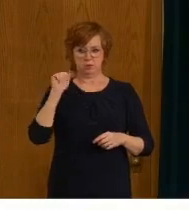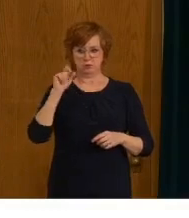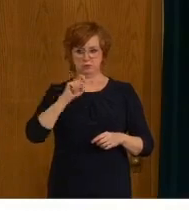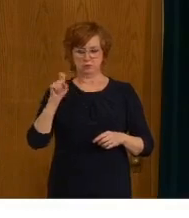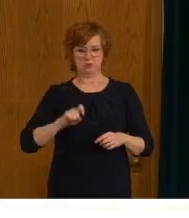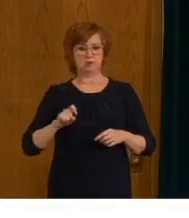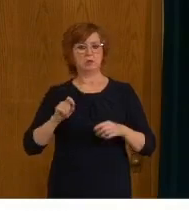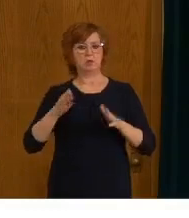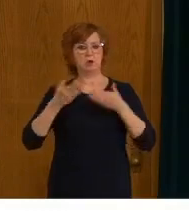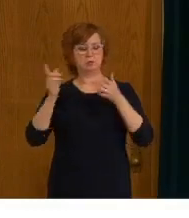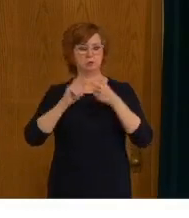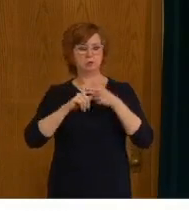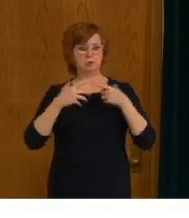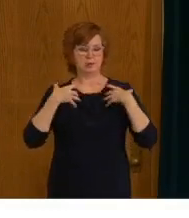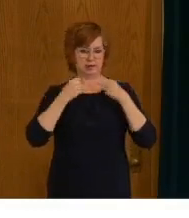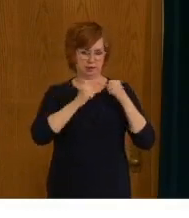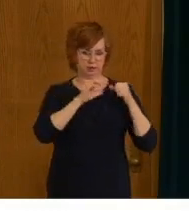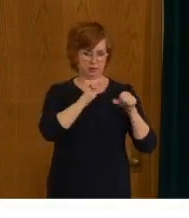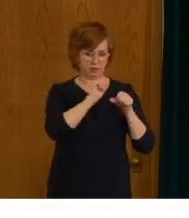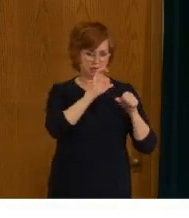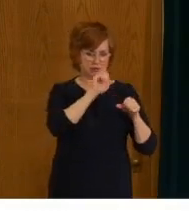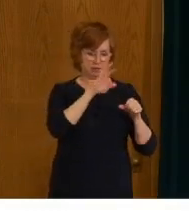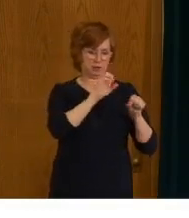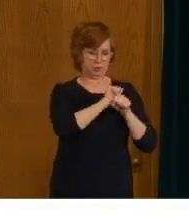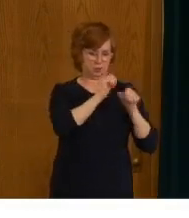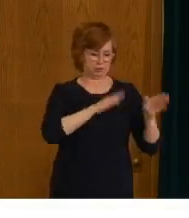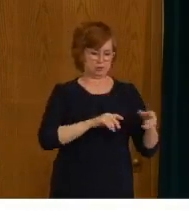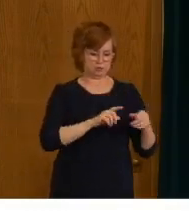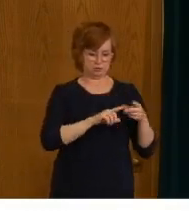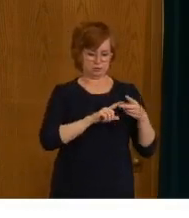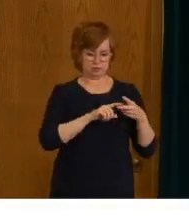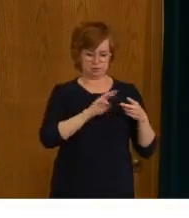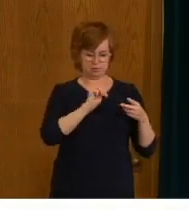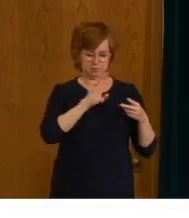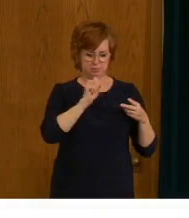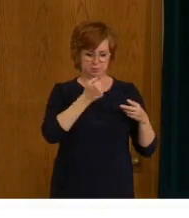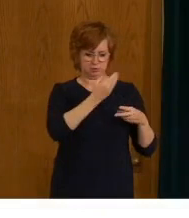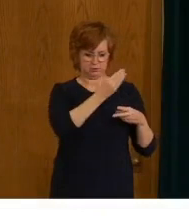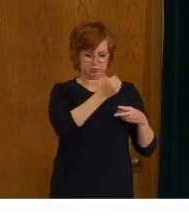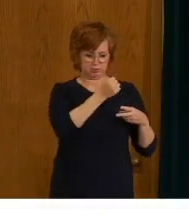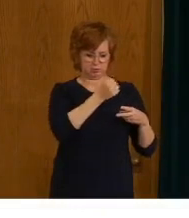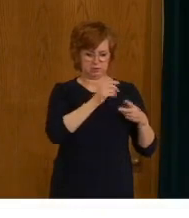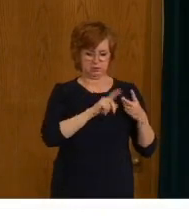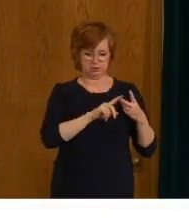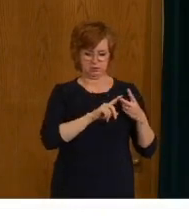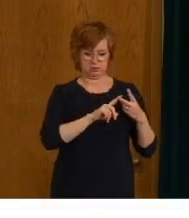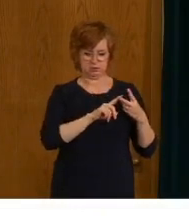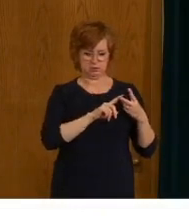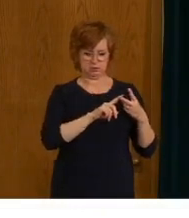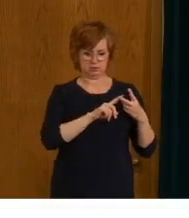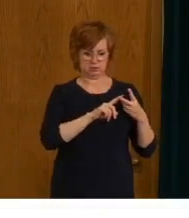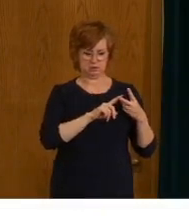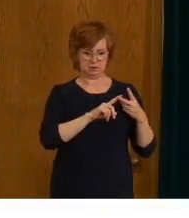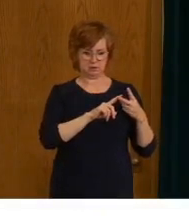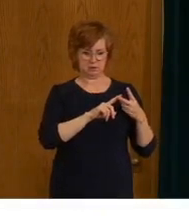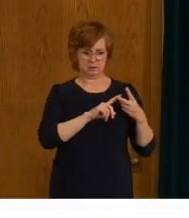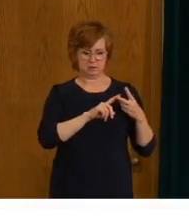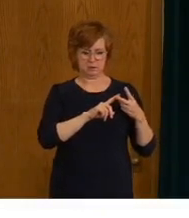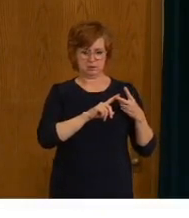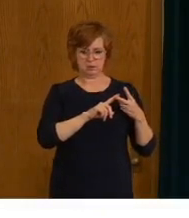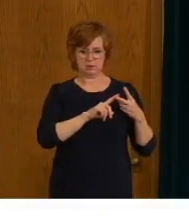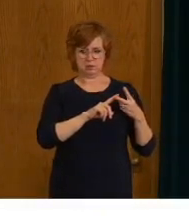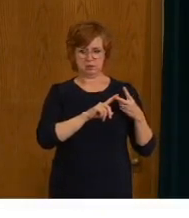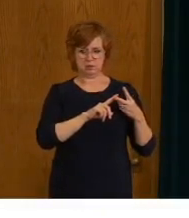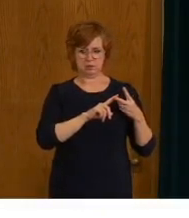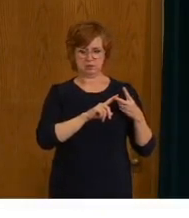was offered initially to healthcare providers, I think 14th of March, who were even younger than 40. And then it was